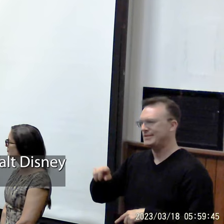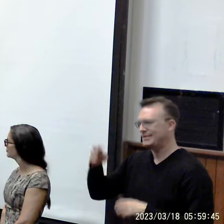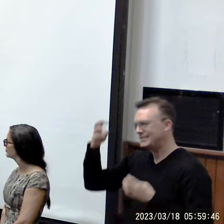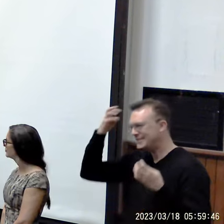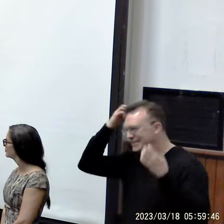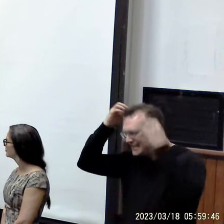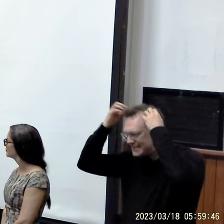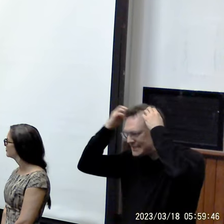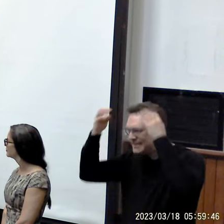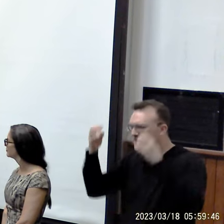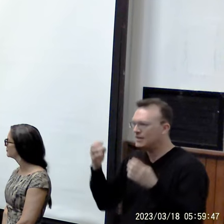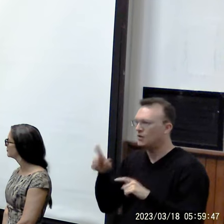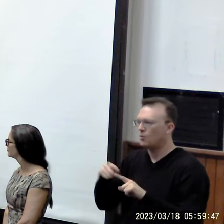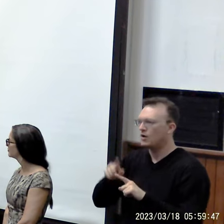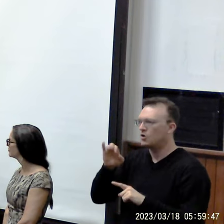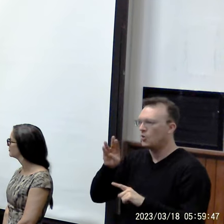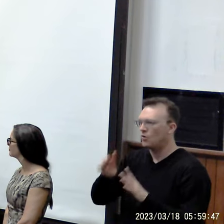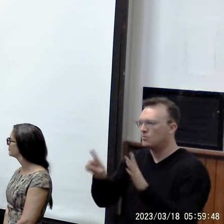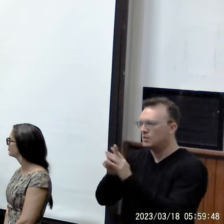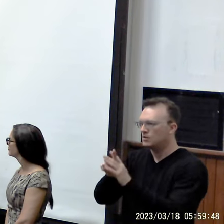Crow appears.